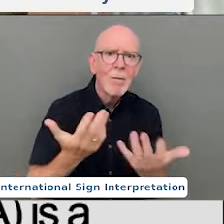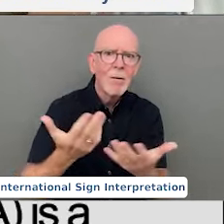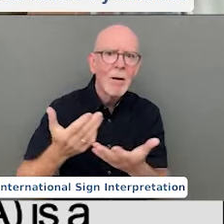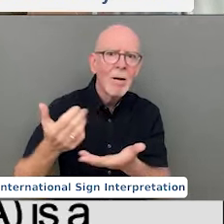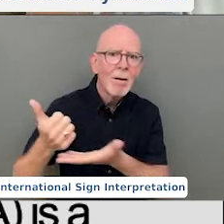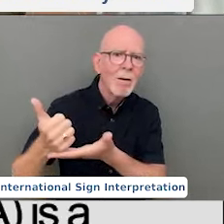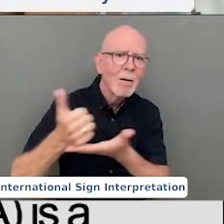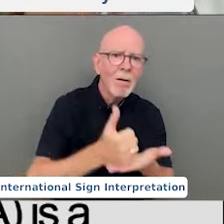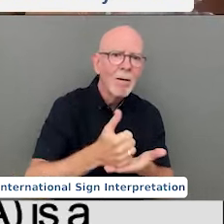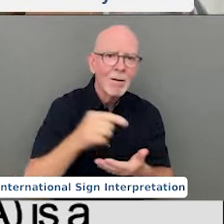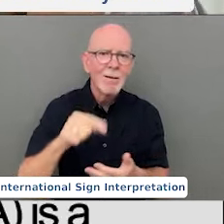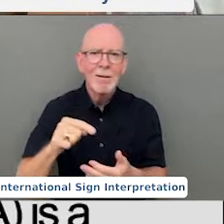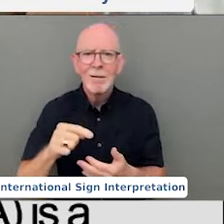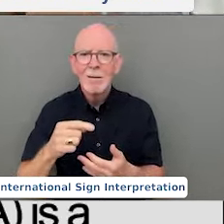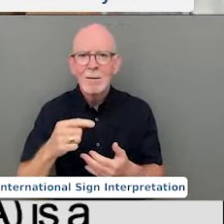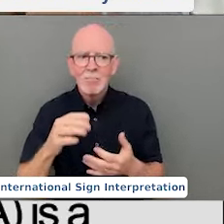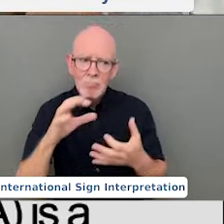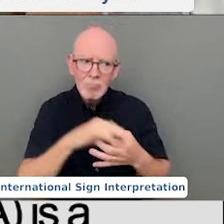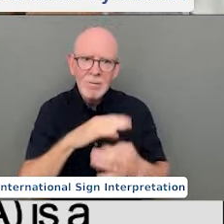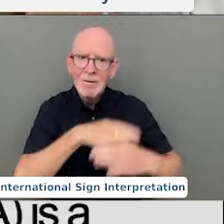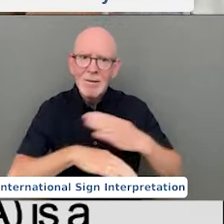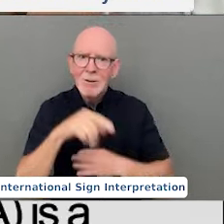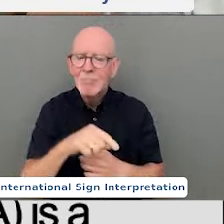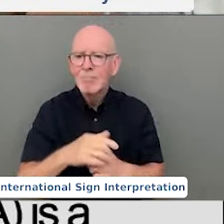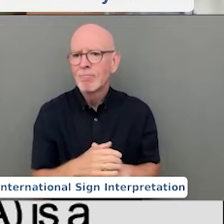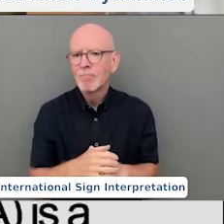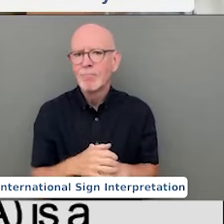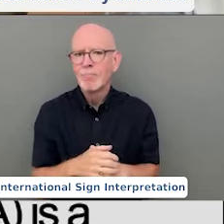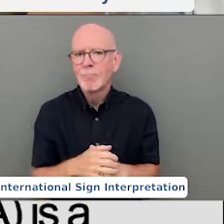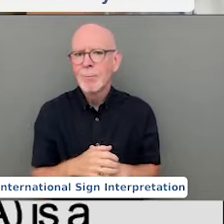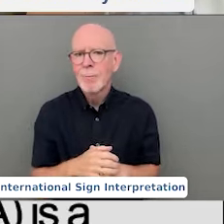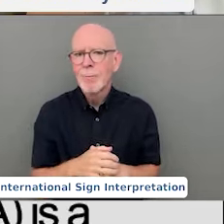Disabilities Summit about how we can better at national and international levels track